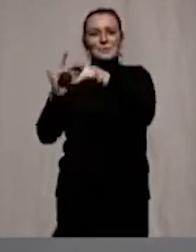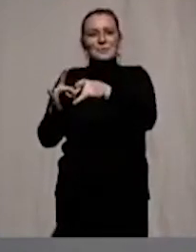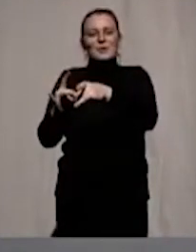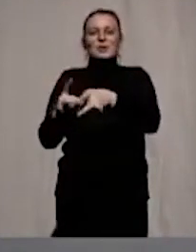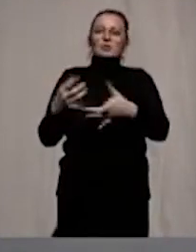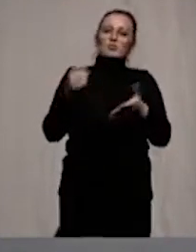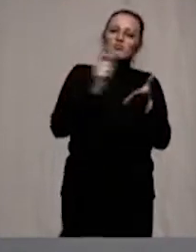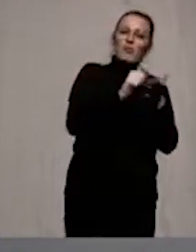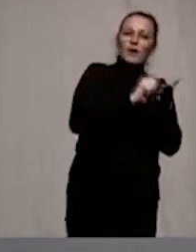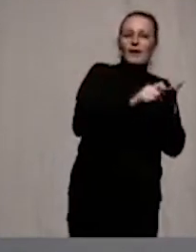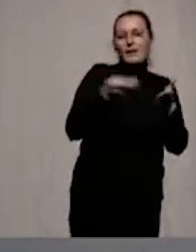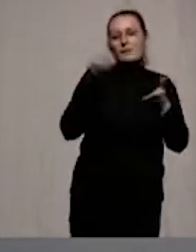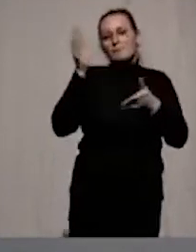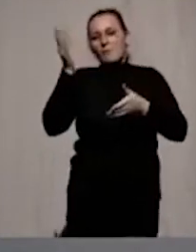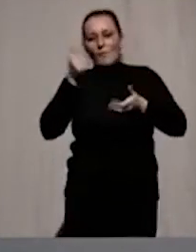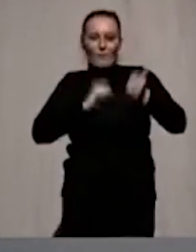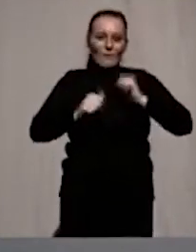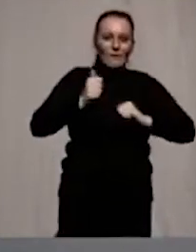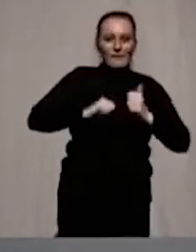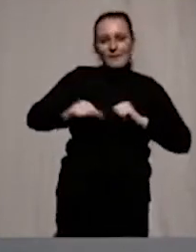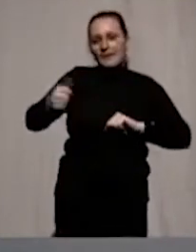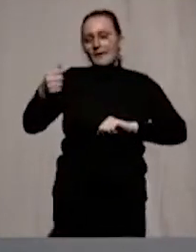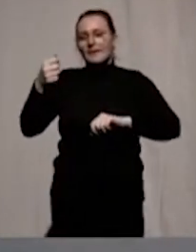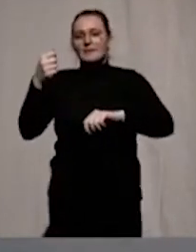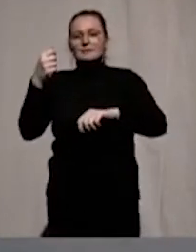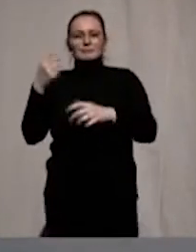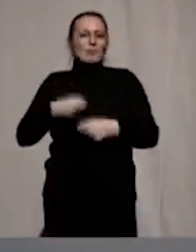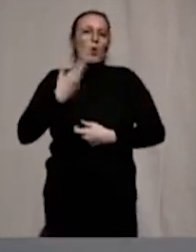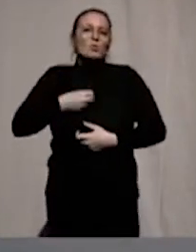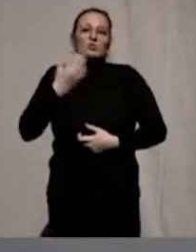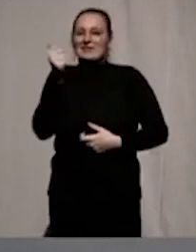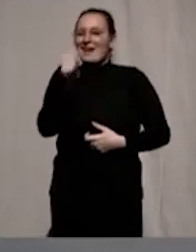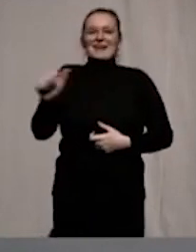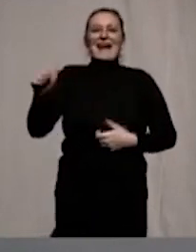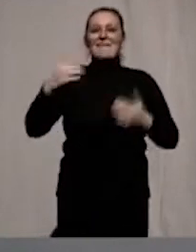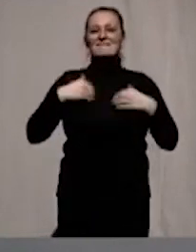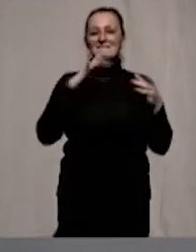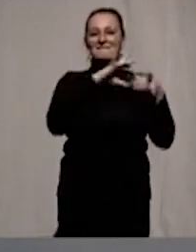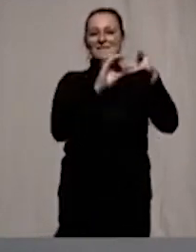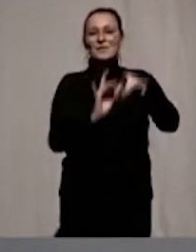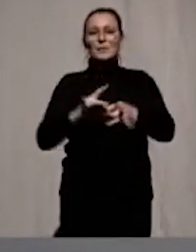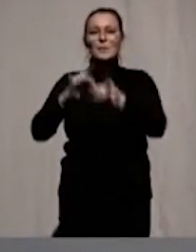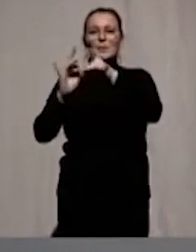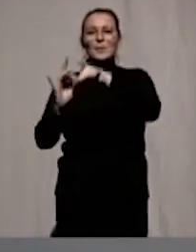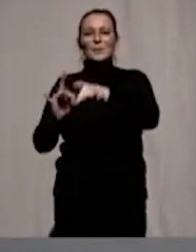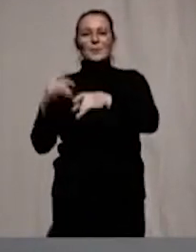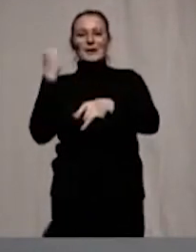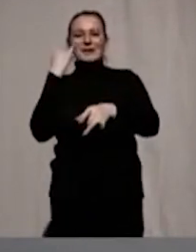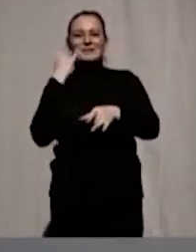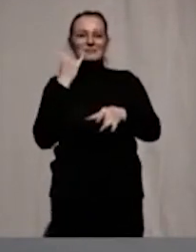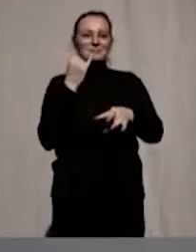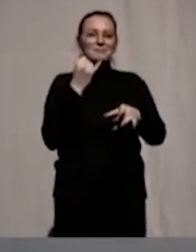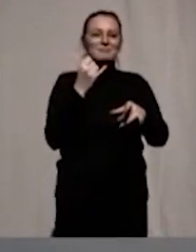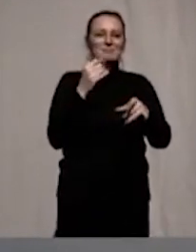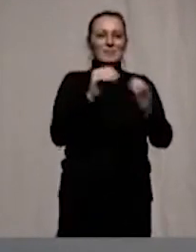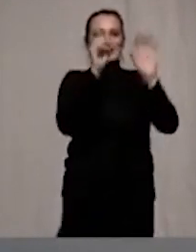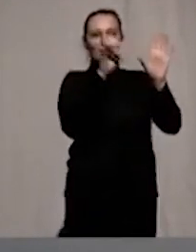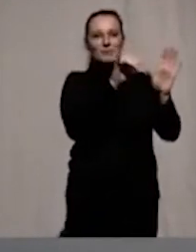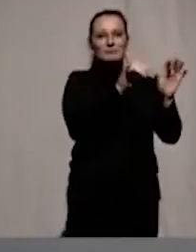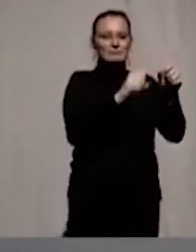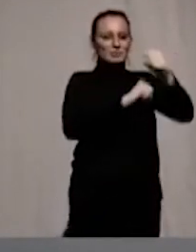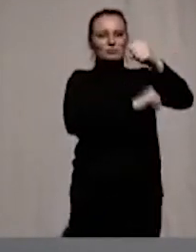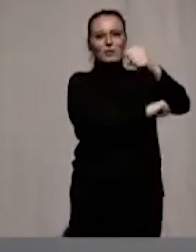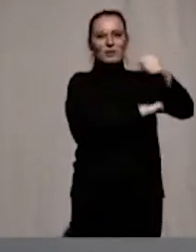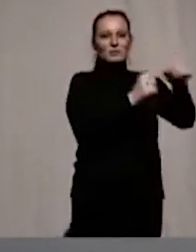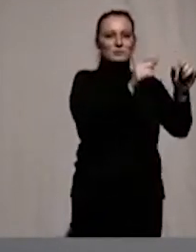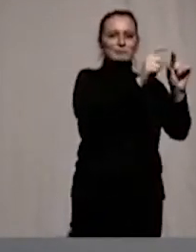flow. When you're acting, there's a flow. Poetry has a flow. Even if it doesn't have specific stanzas or a specific writing format or rhyming